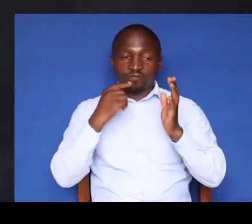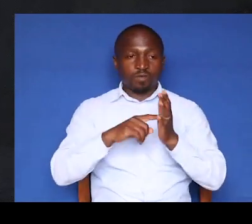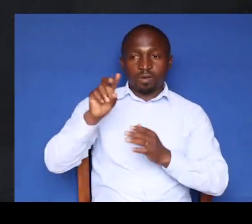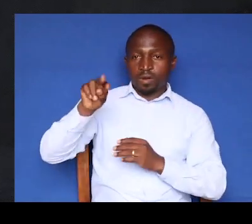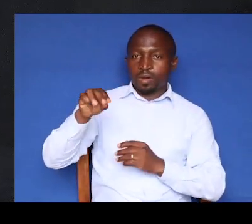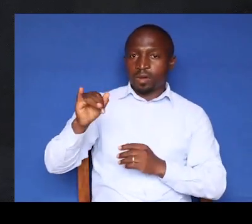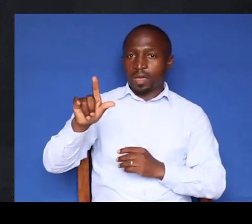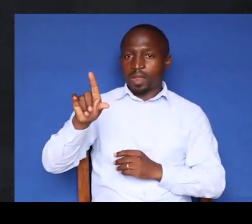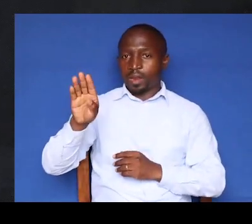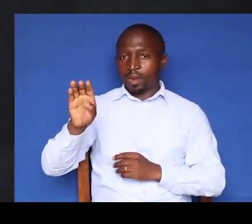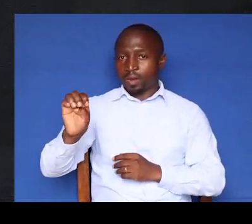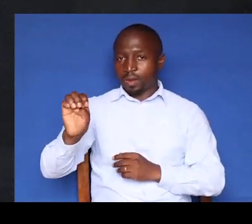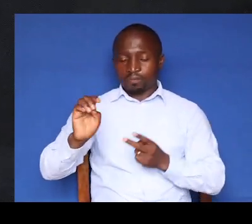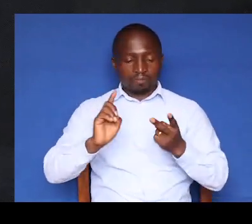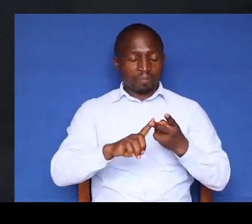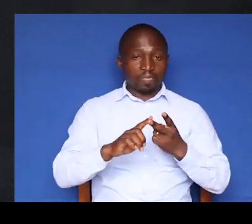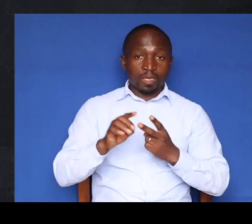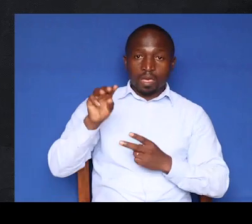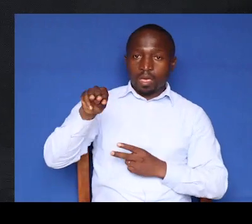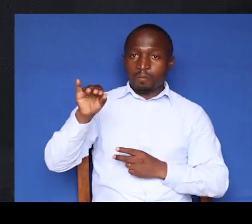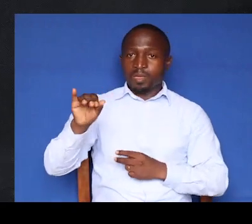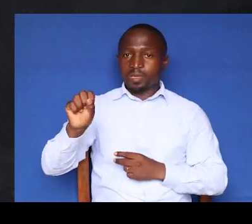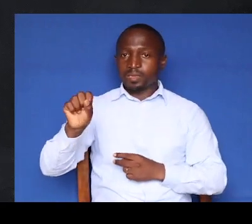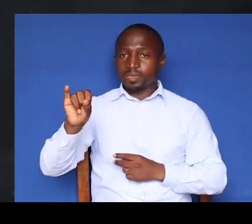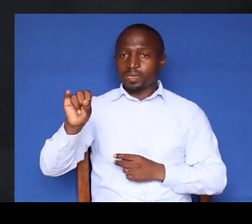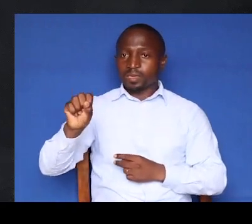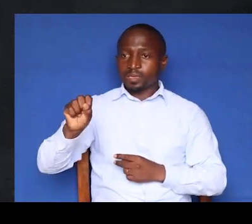Mississippi, fluctuate more than